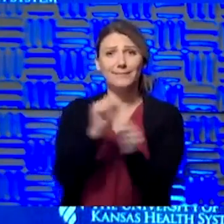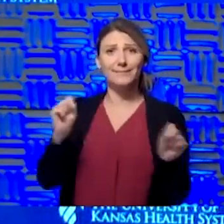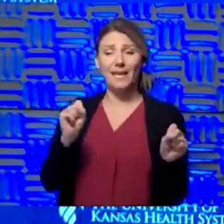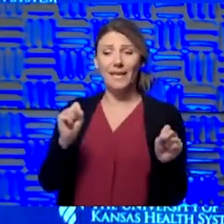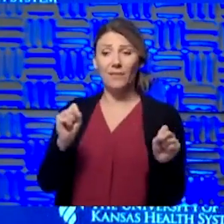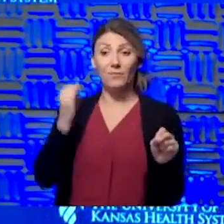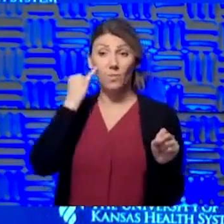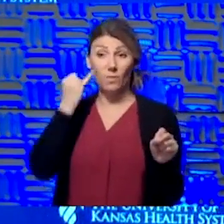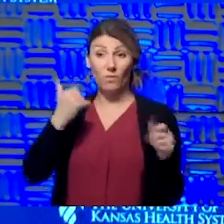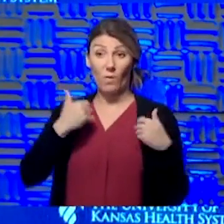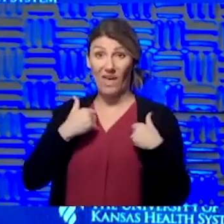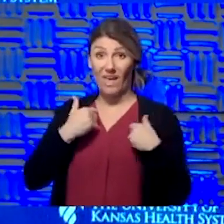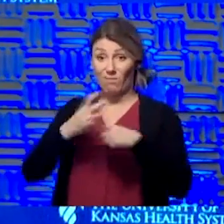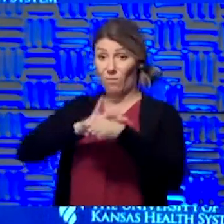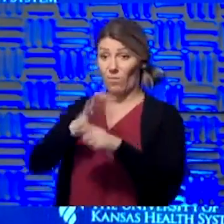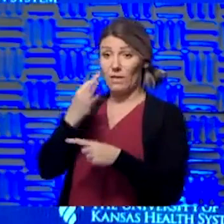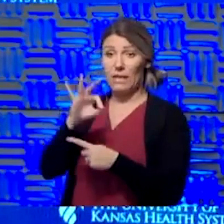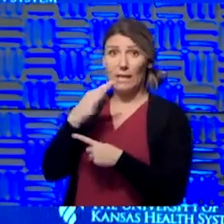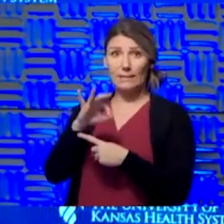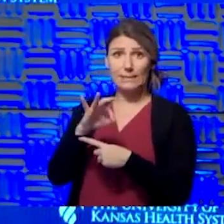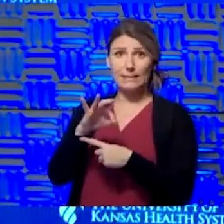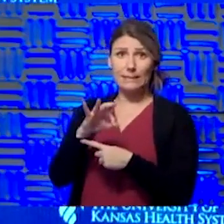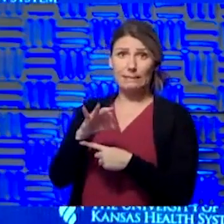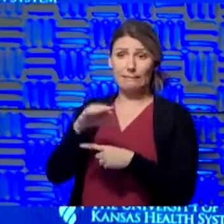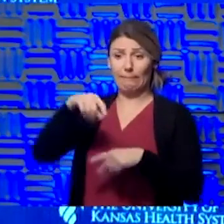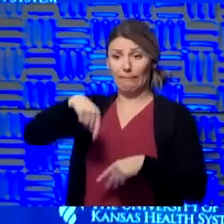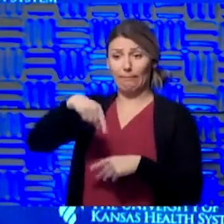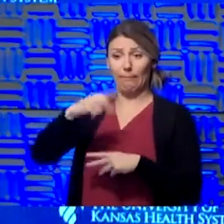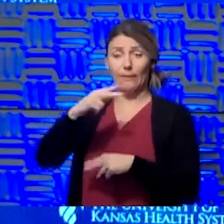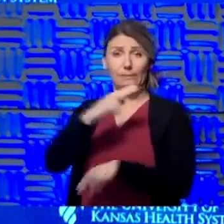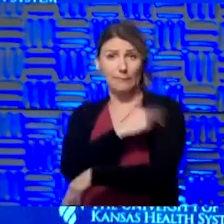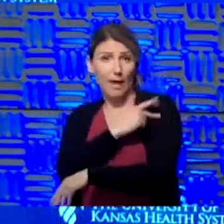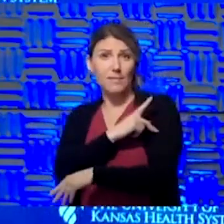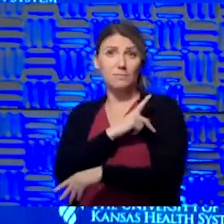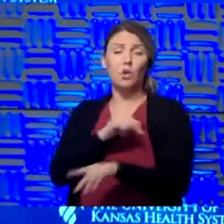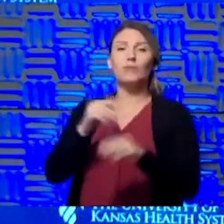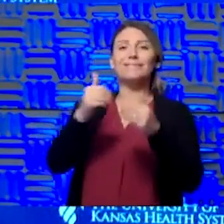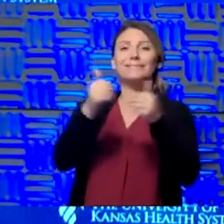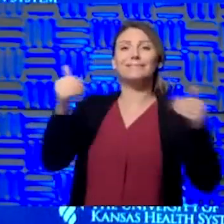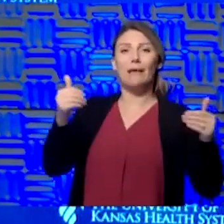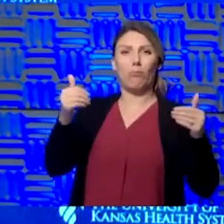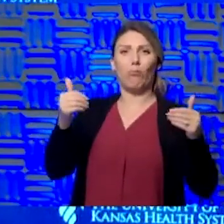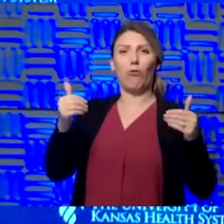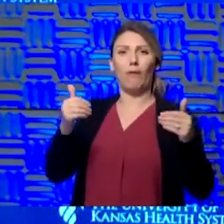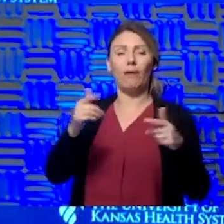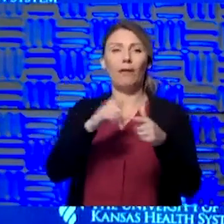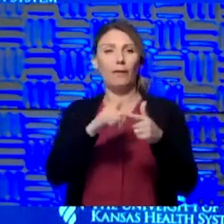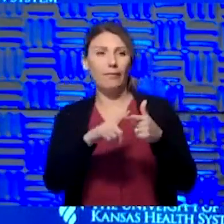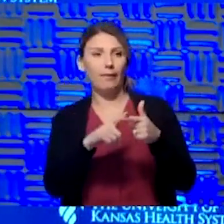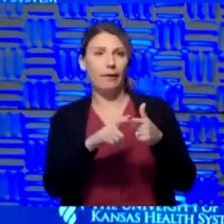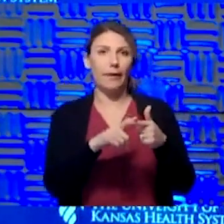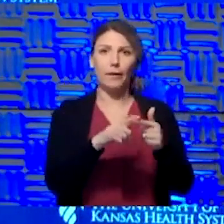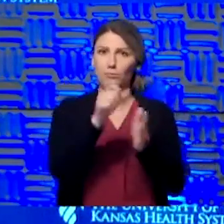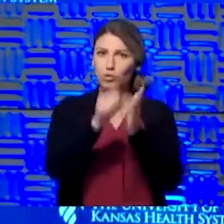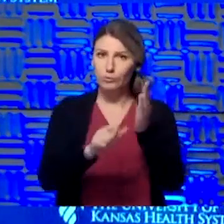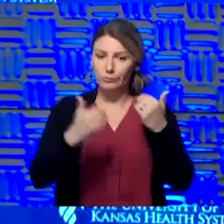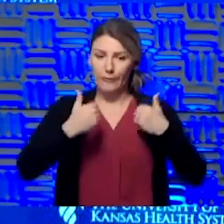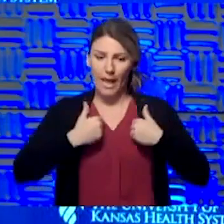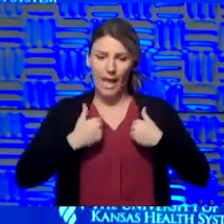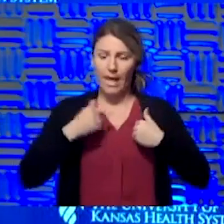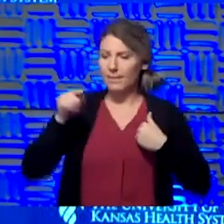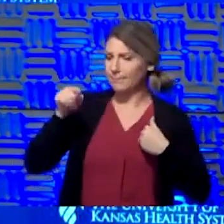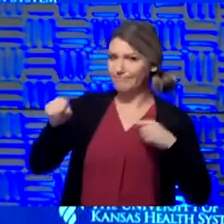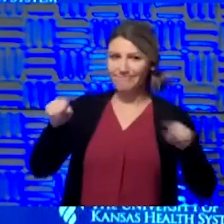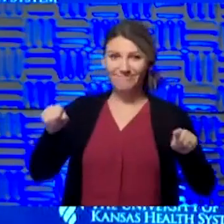if you have COVID-19, you're in a different area of the hospital than if you don't. If you have to go to have a procedure, there's an area that does and an area that doesn't. And